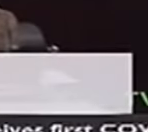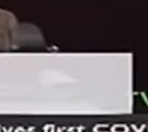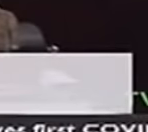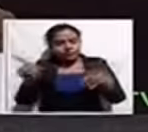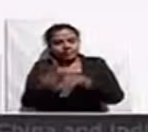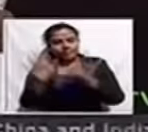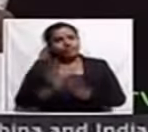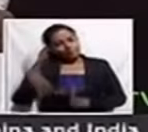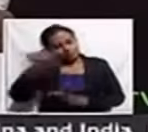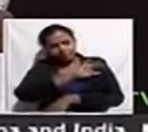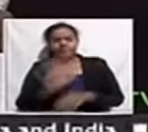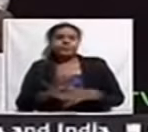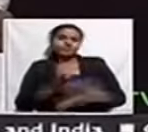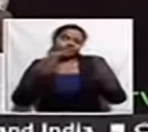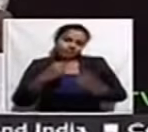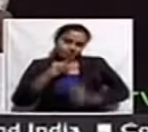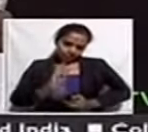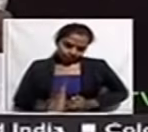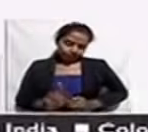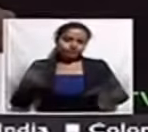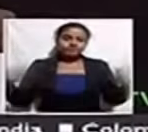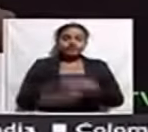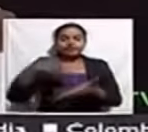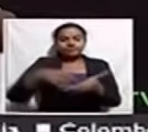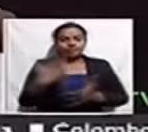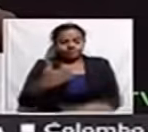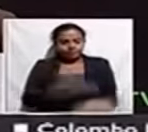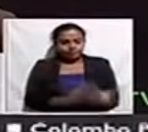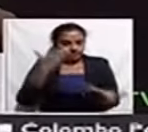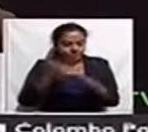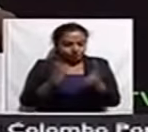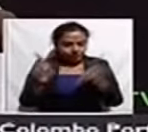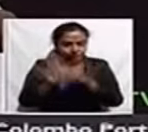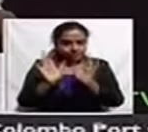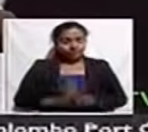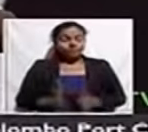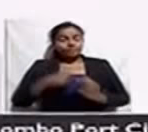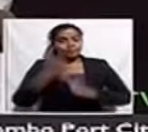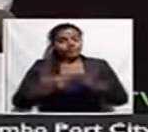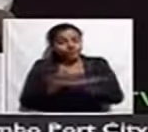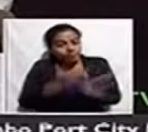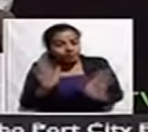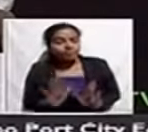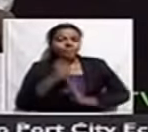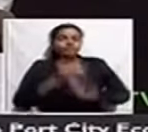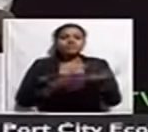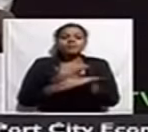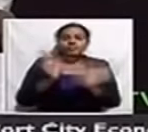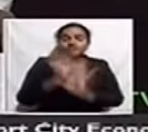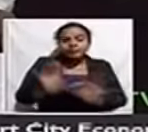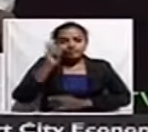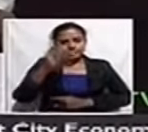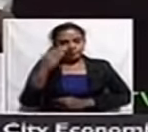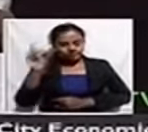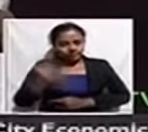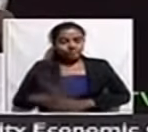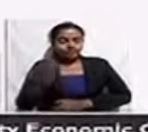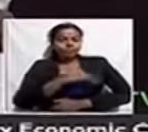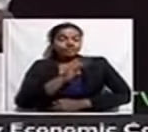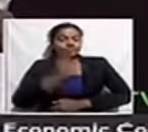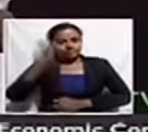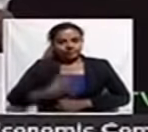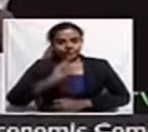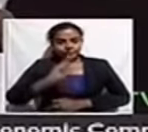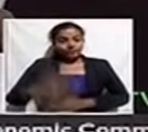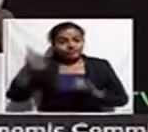vote on the Port City Bill will identify the patriots and traitors. Venerable Alle Gunawansathero, who considered to be a good person when they won